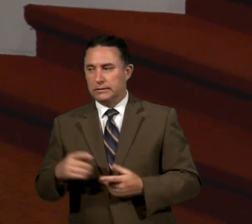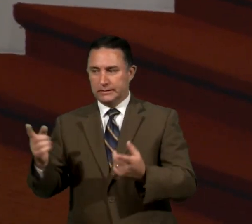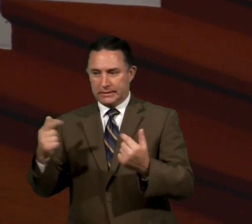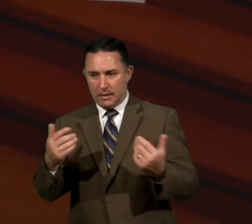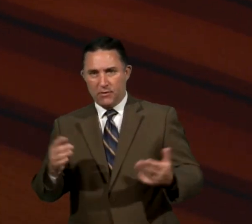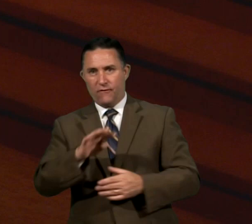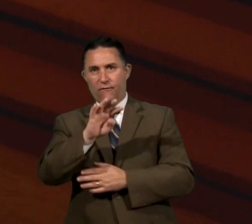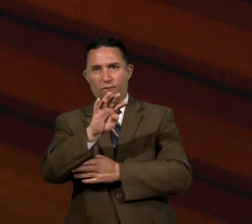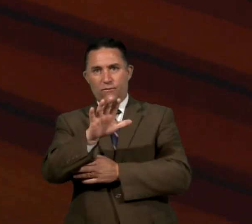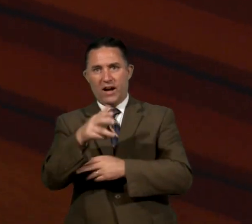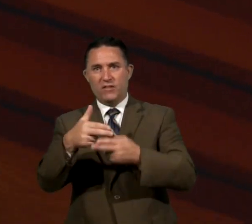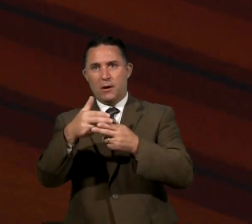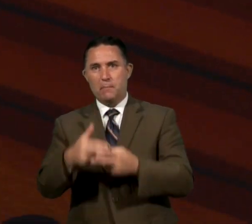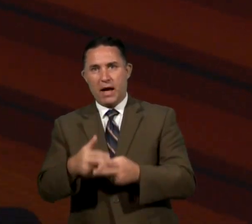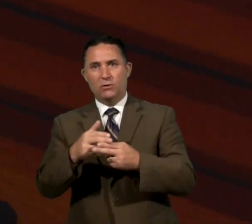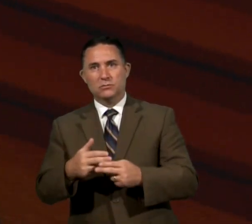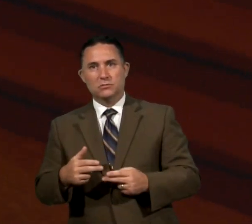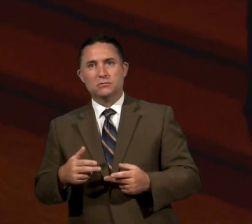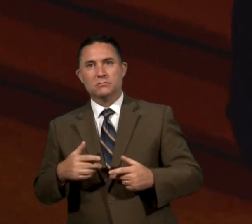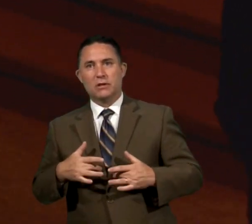here 45 pounds lighter.